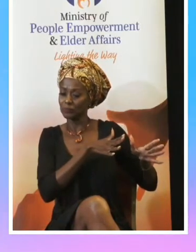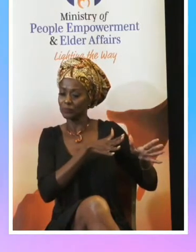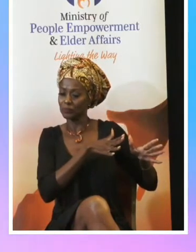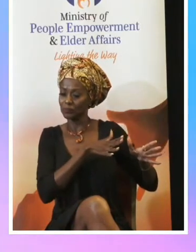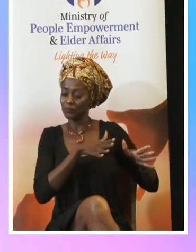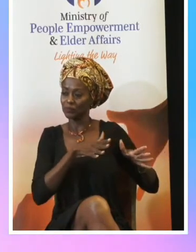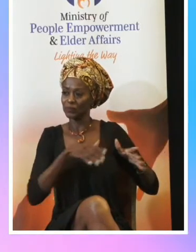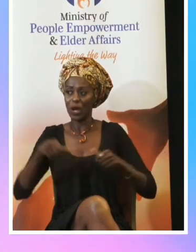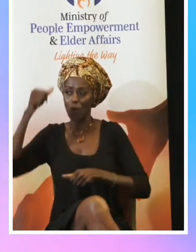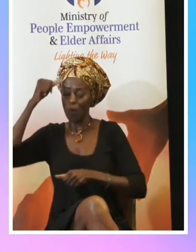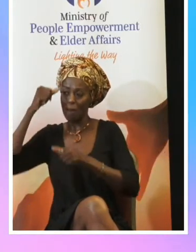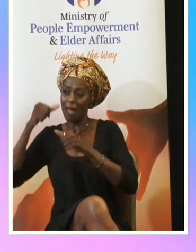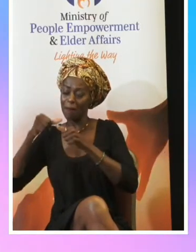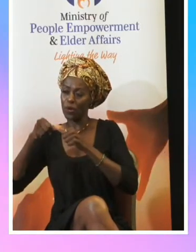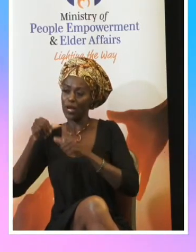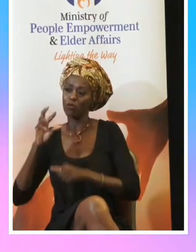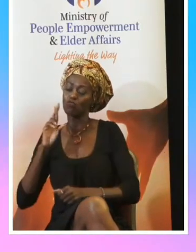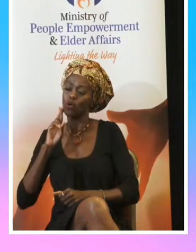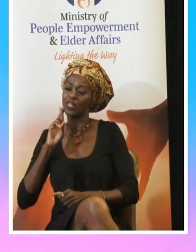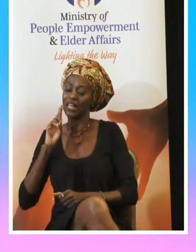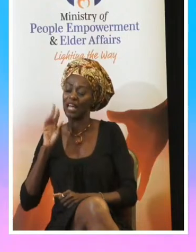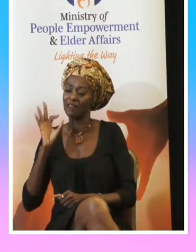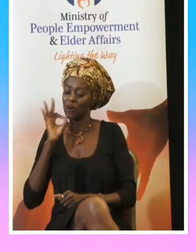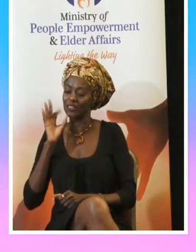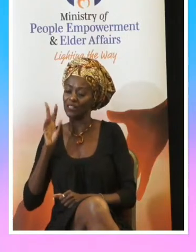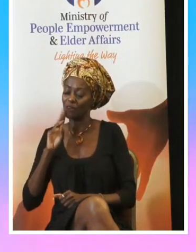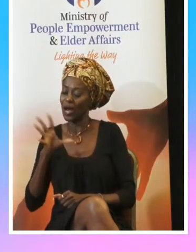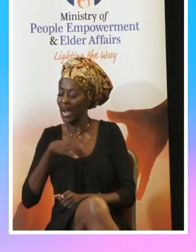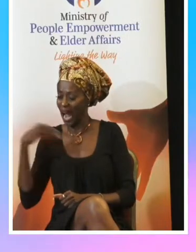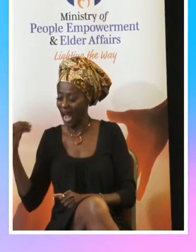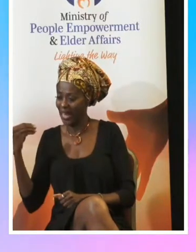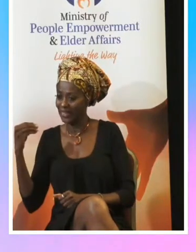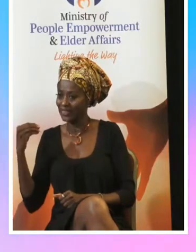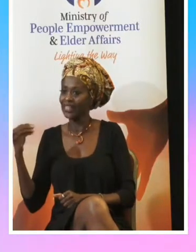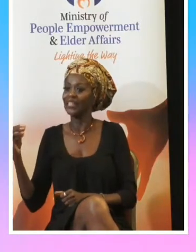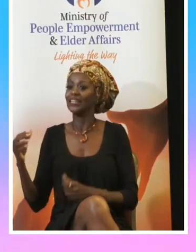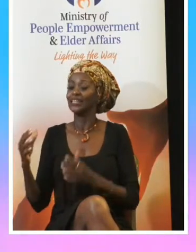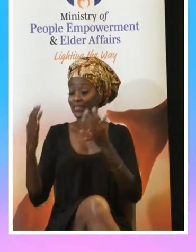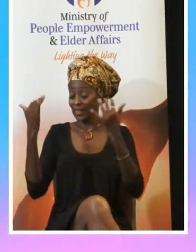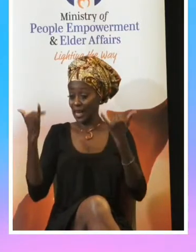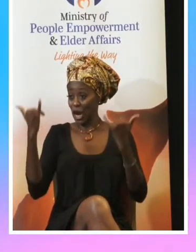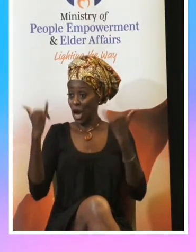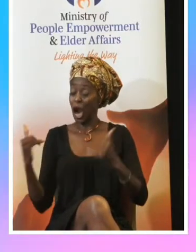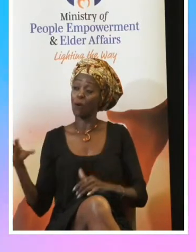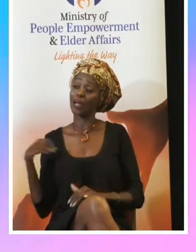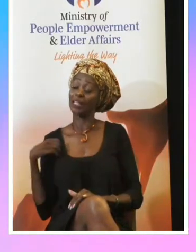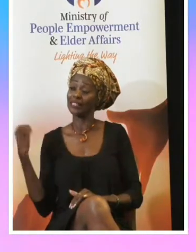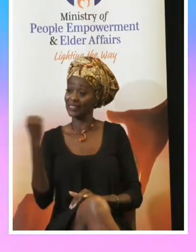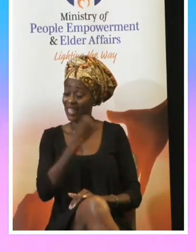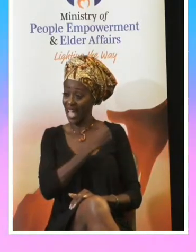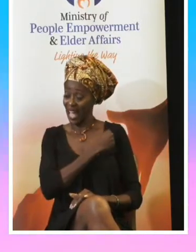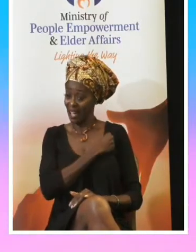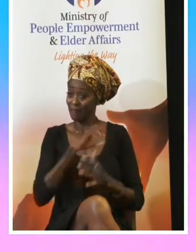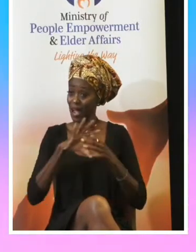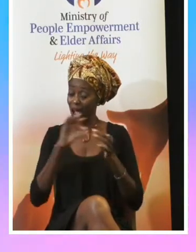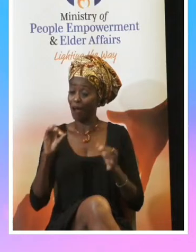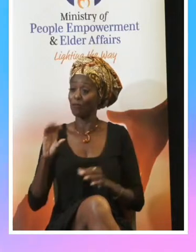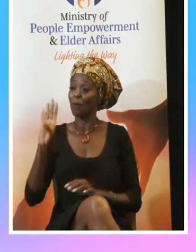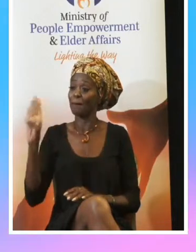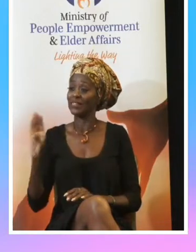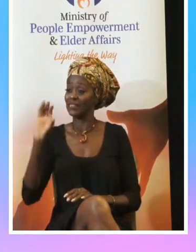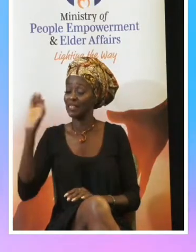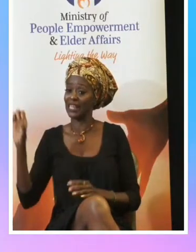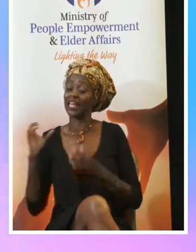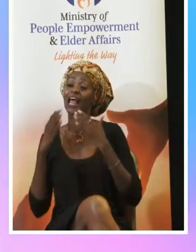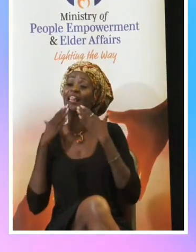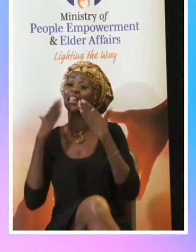having paid tribute to the current staff of the Barbados Council for the Disabled without paying tribute to her. Thank